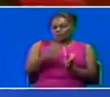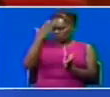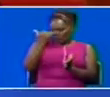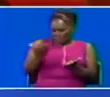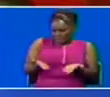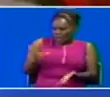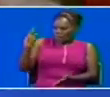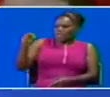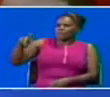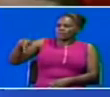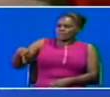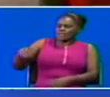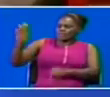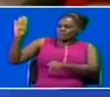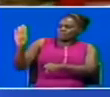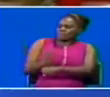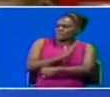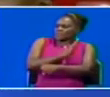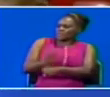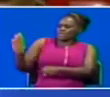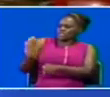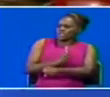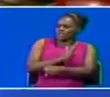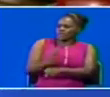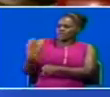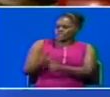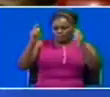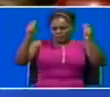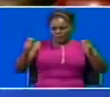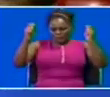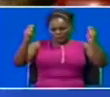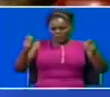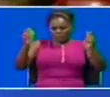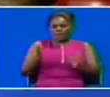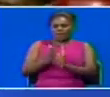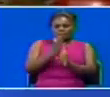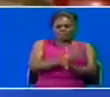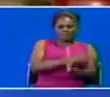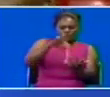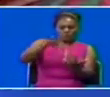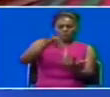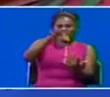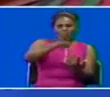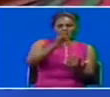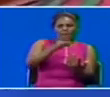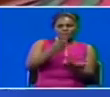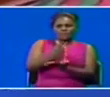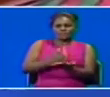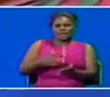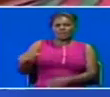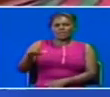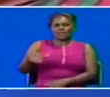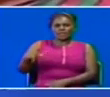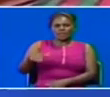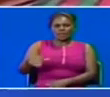sitting legislators are already embroiled in fierce campaigns ahead of the primaries, which in some areas will